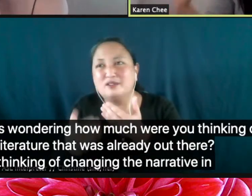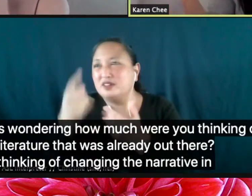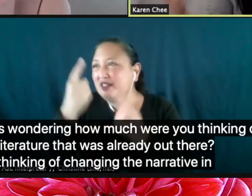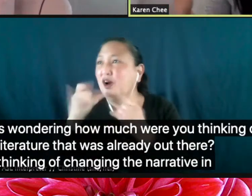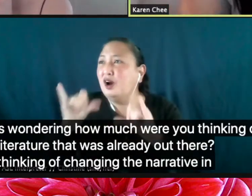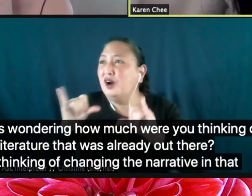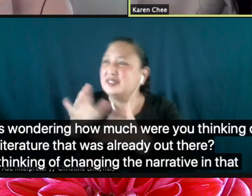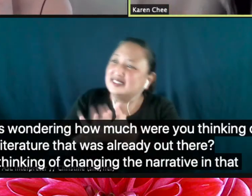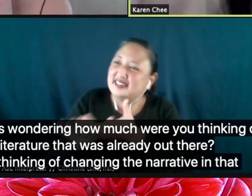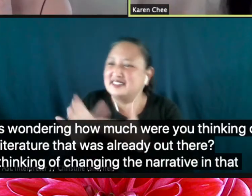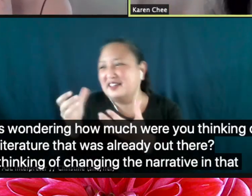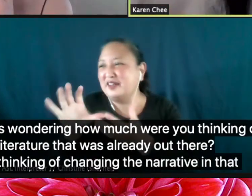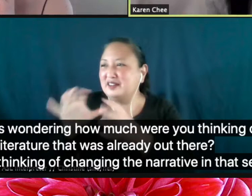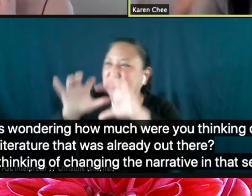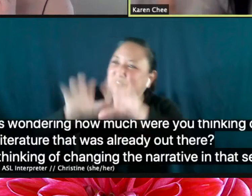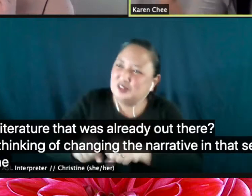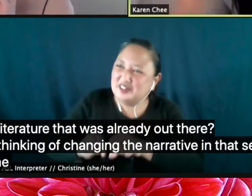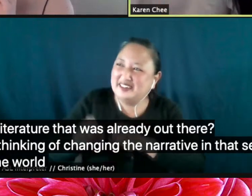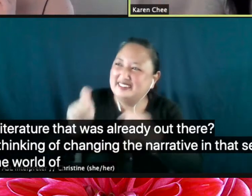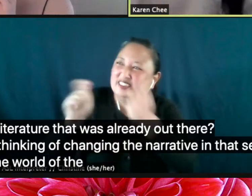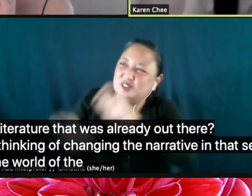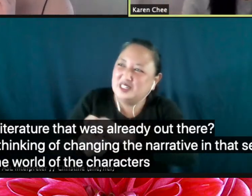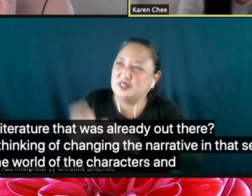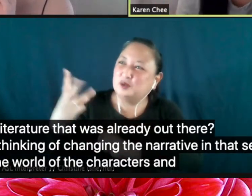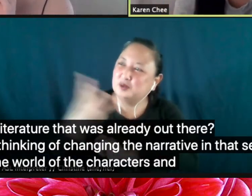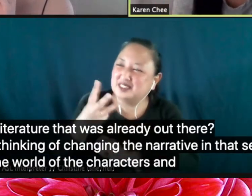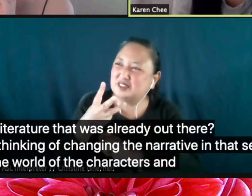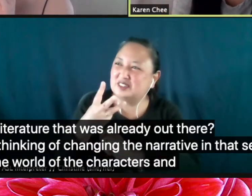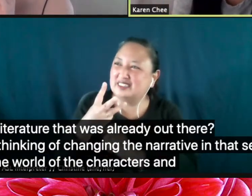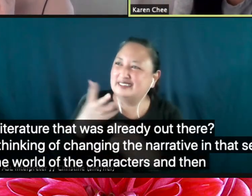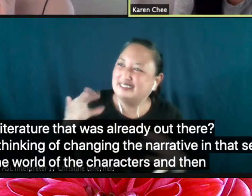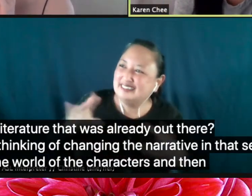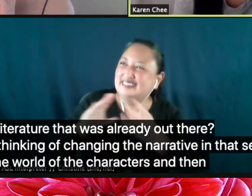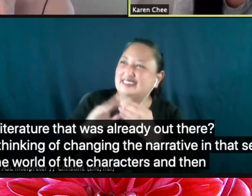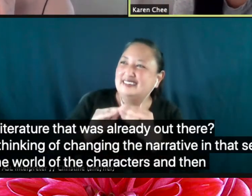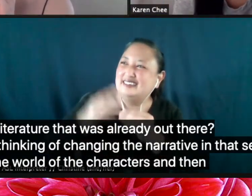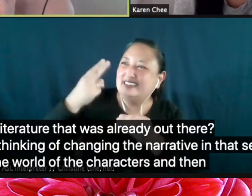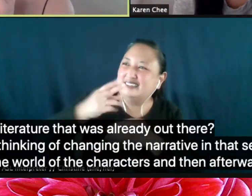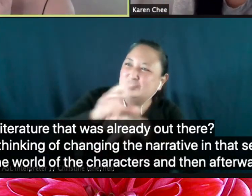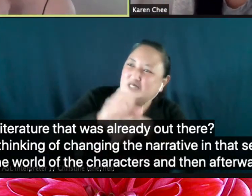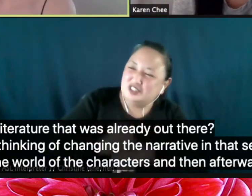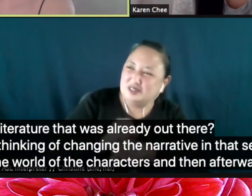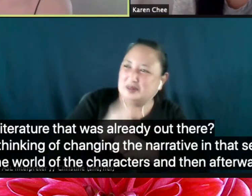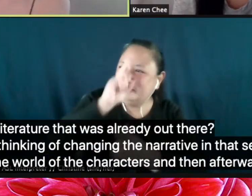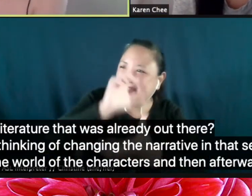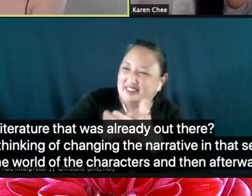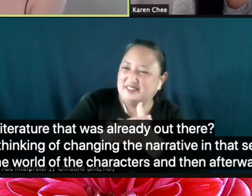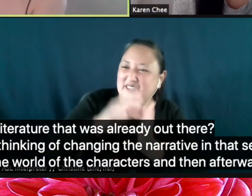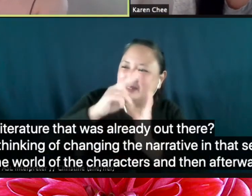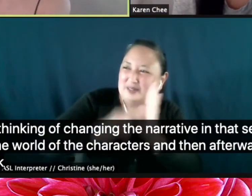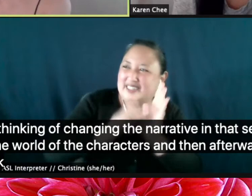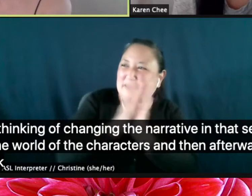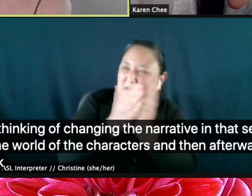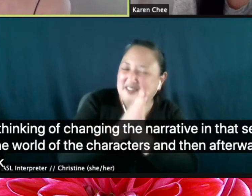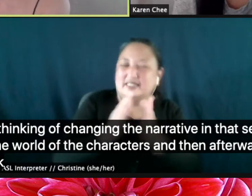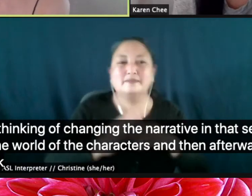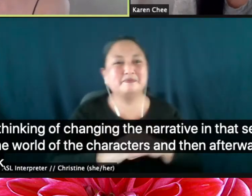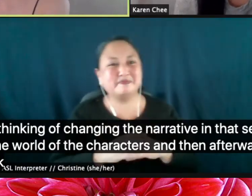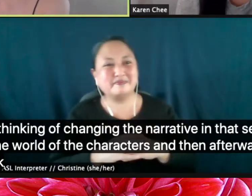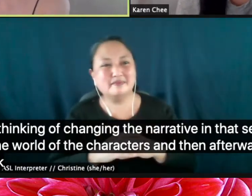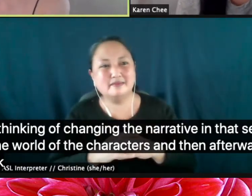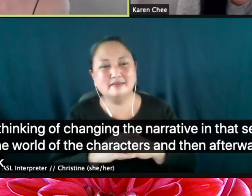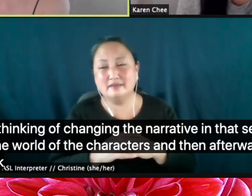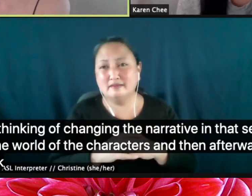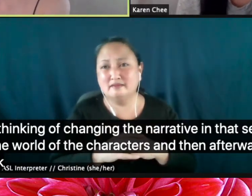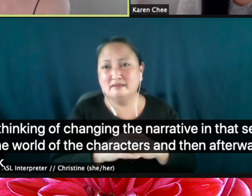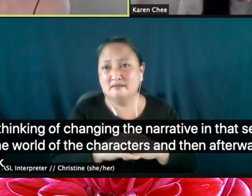I've also sort of taken down, the Western canon in this way." it's basically it's like fun to fuck around